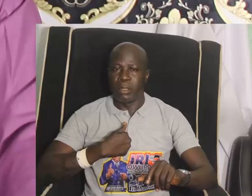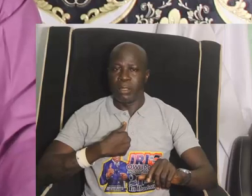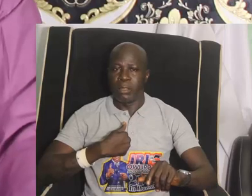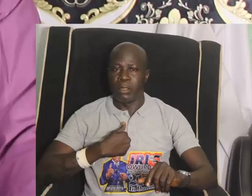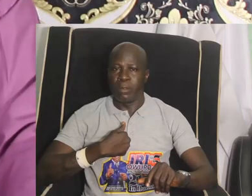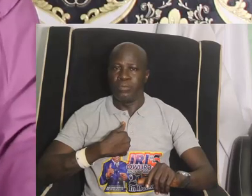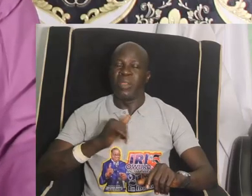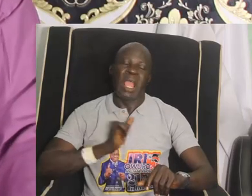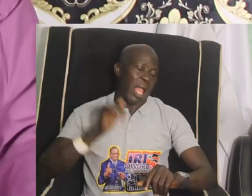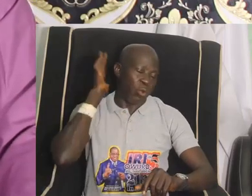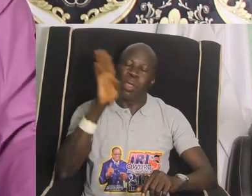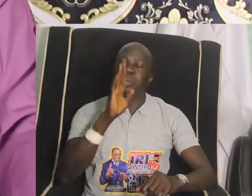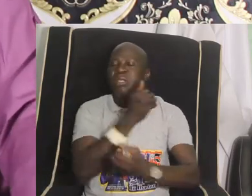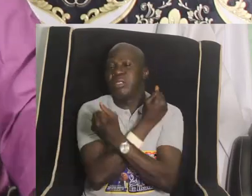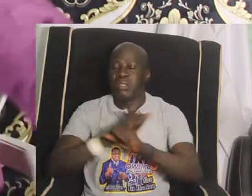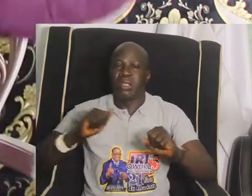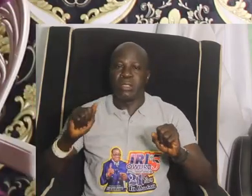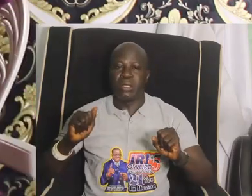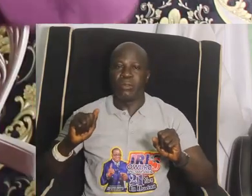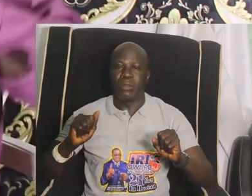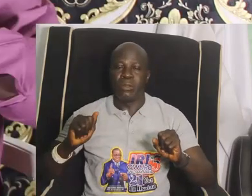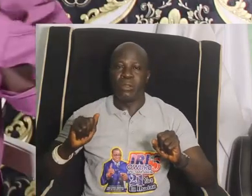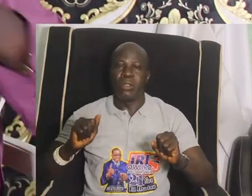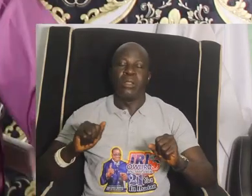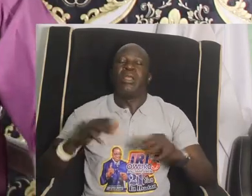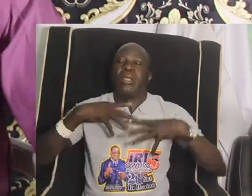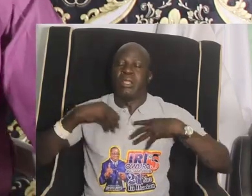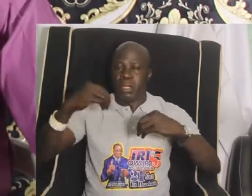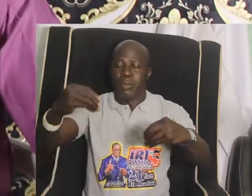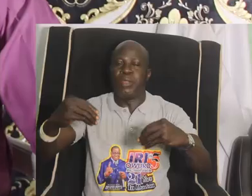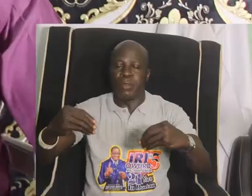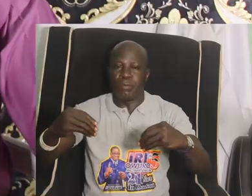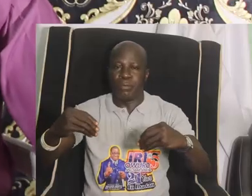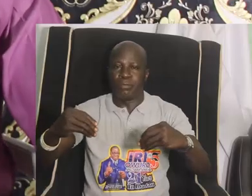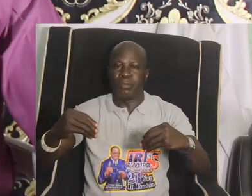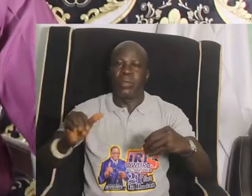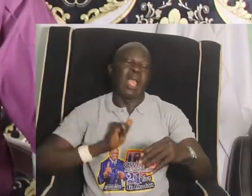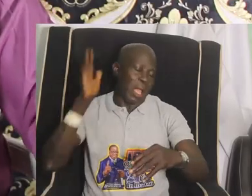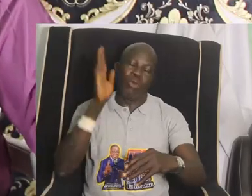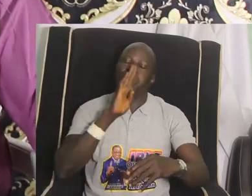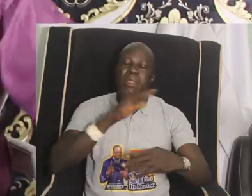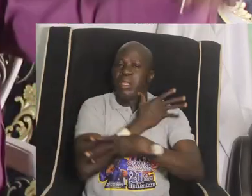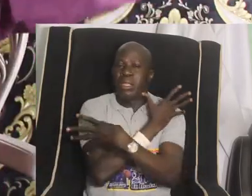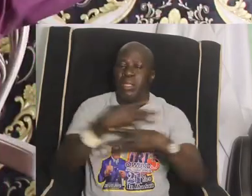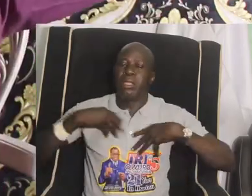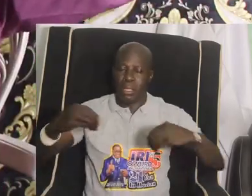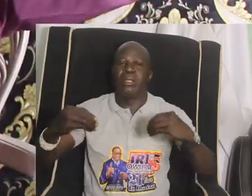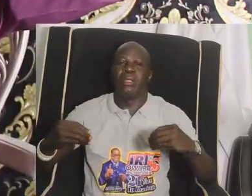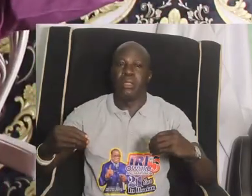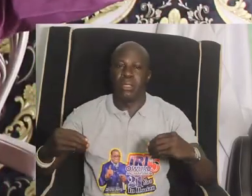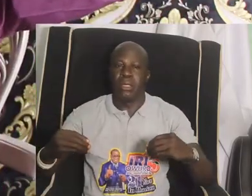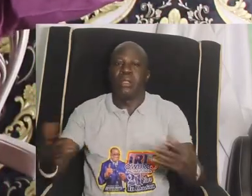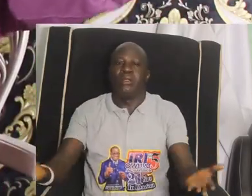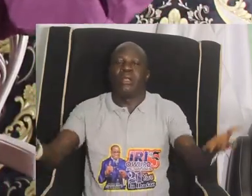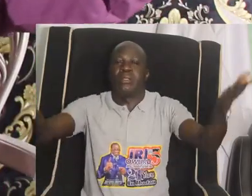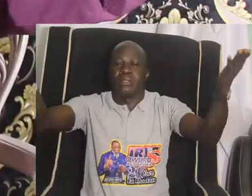save me. Emiosila. Emiosila. I will be saved. Womisa. Womisa. Heal me. Emiosisa. Emiosisa. And I will be